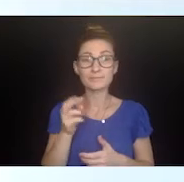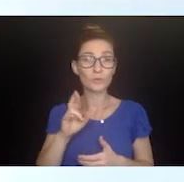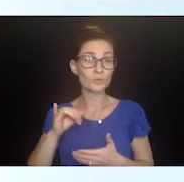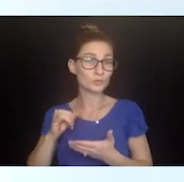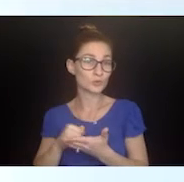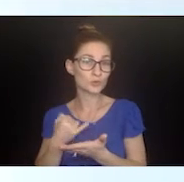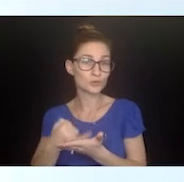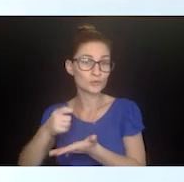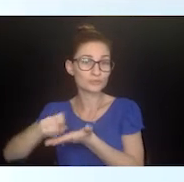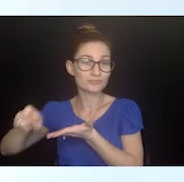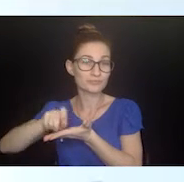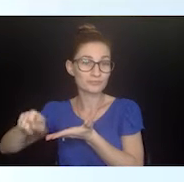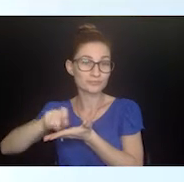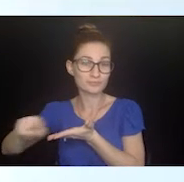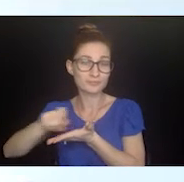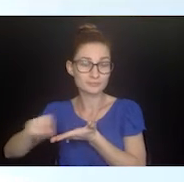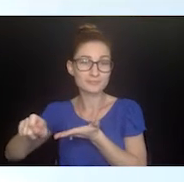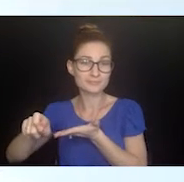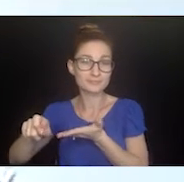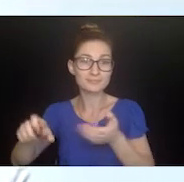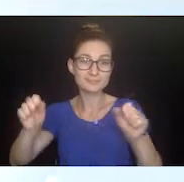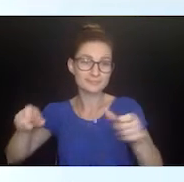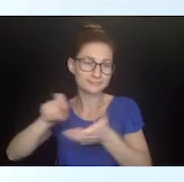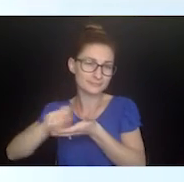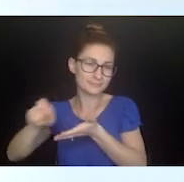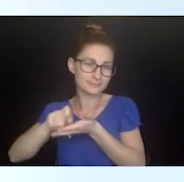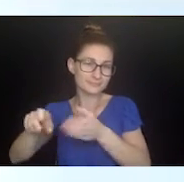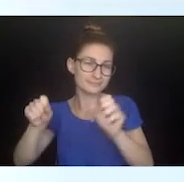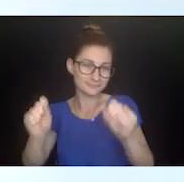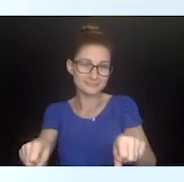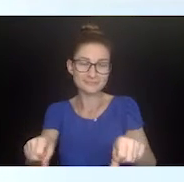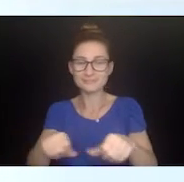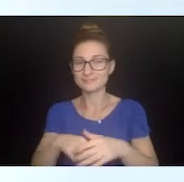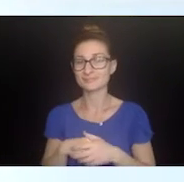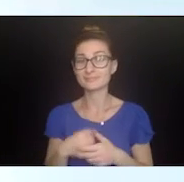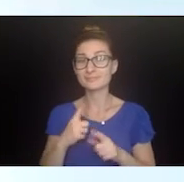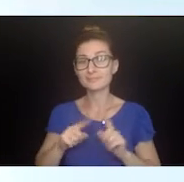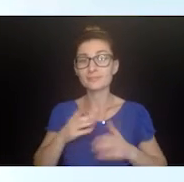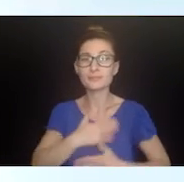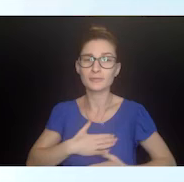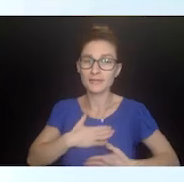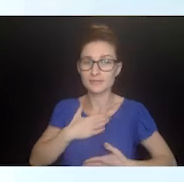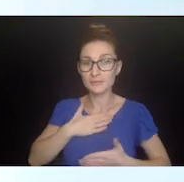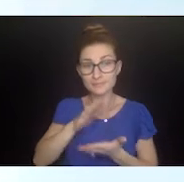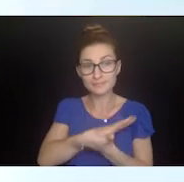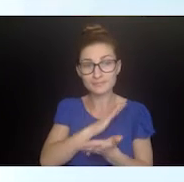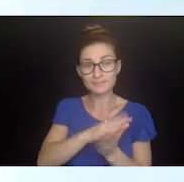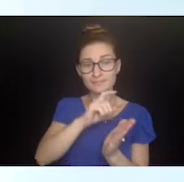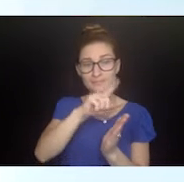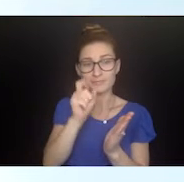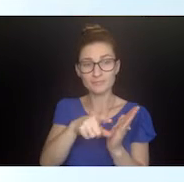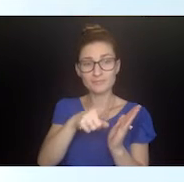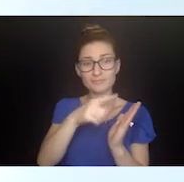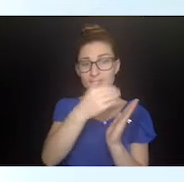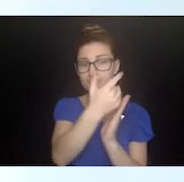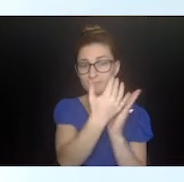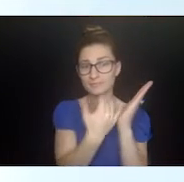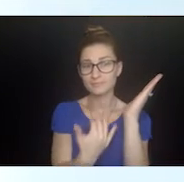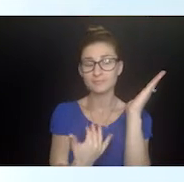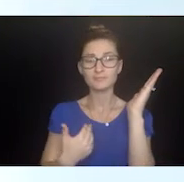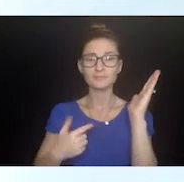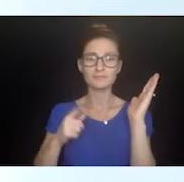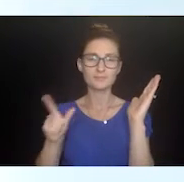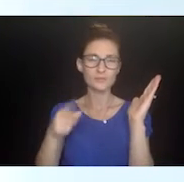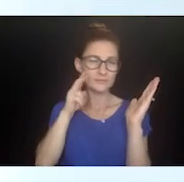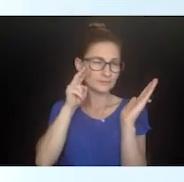your journal. You know, you can write things down in your journal, but please have a look at the questions that I've got there.